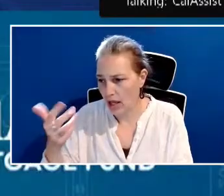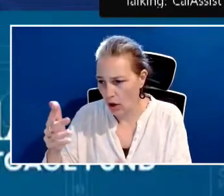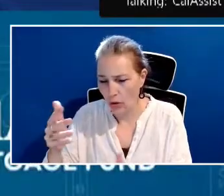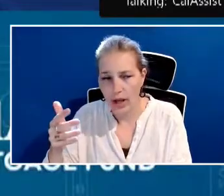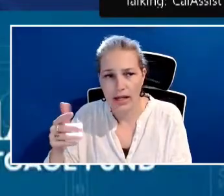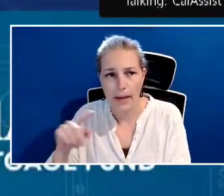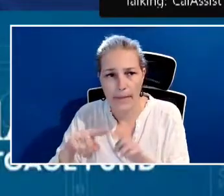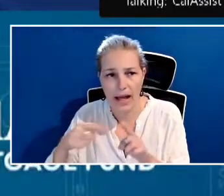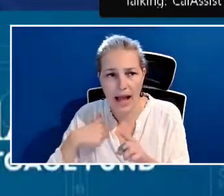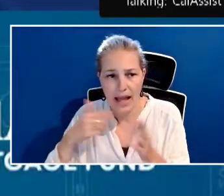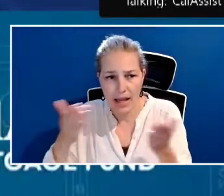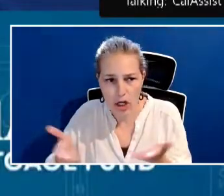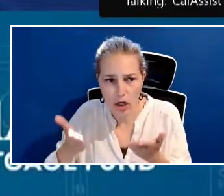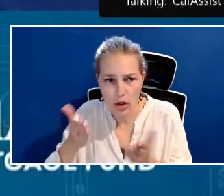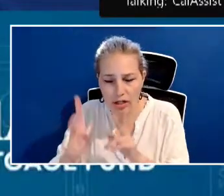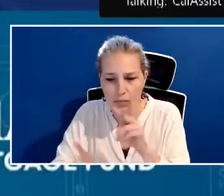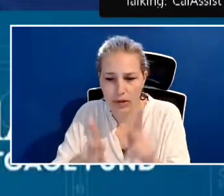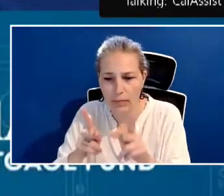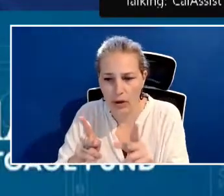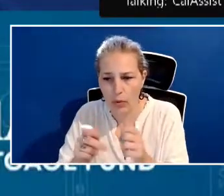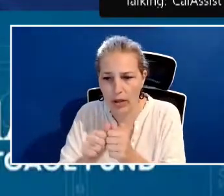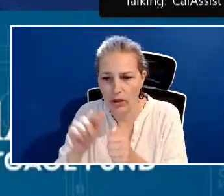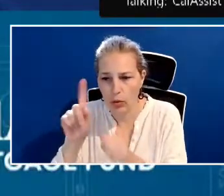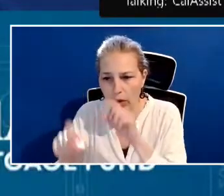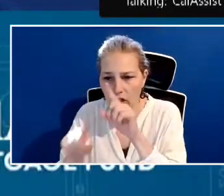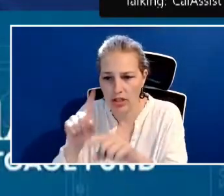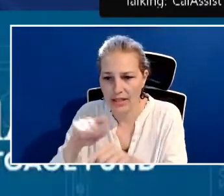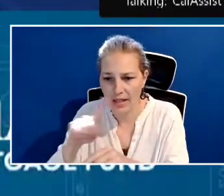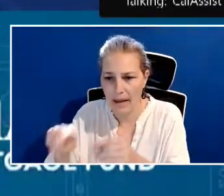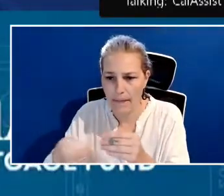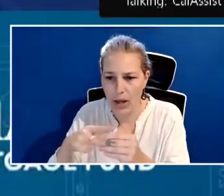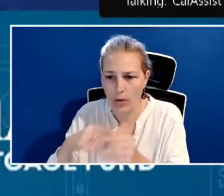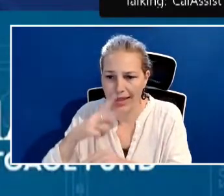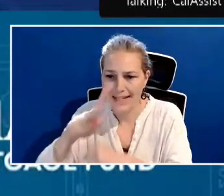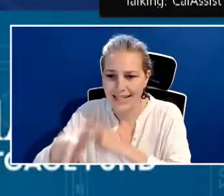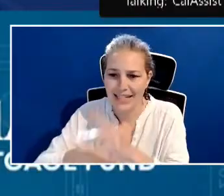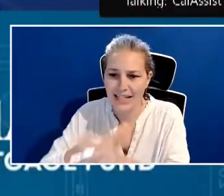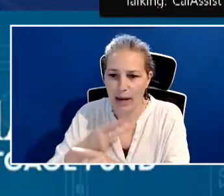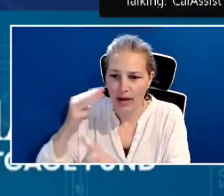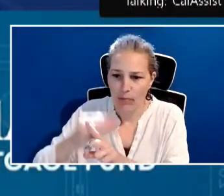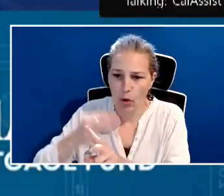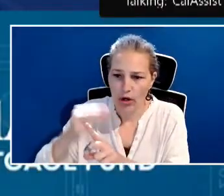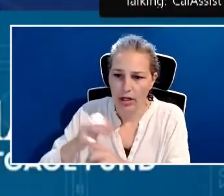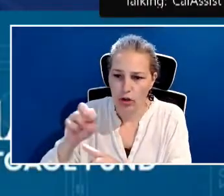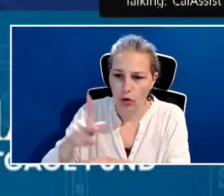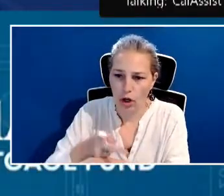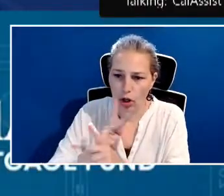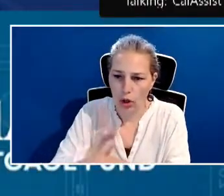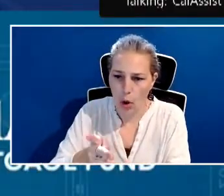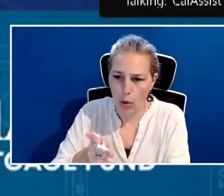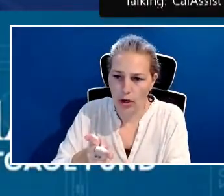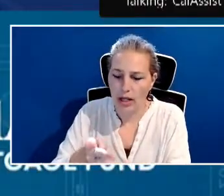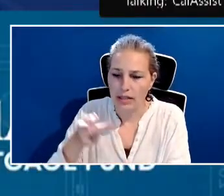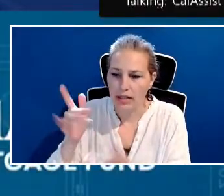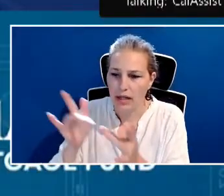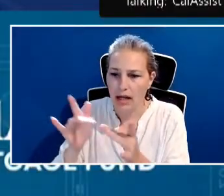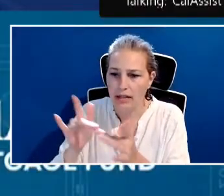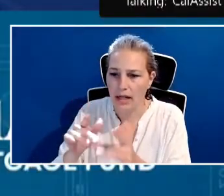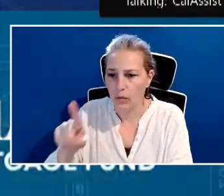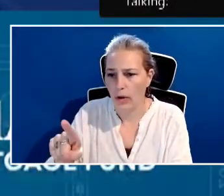anybody with questions about the type of mortgage or type of loan that they have to call our contact center at